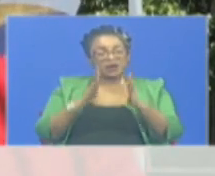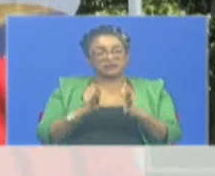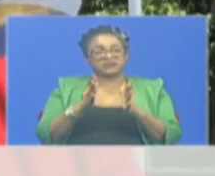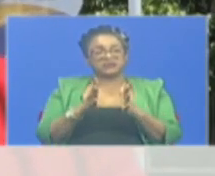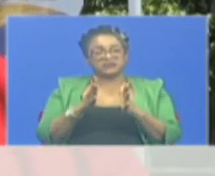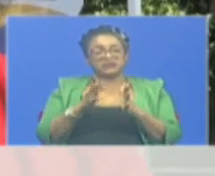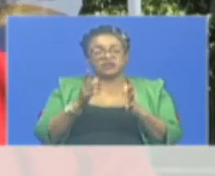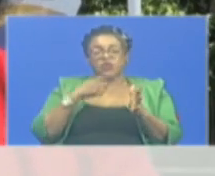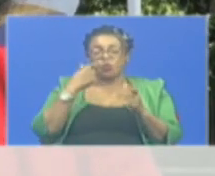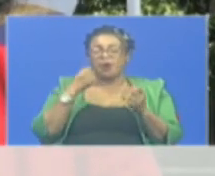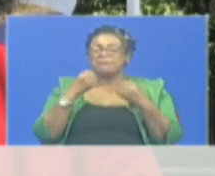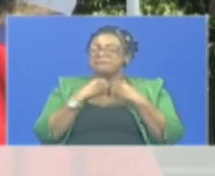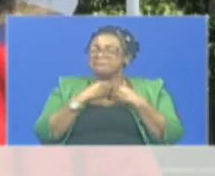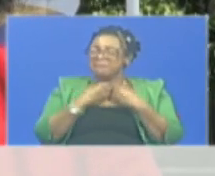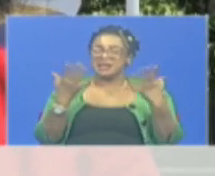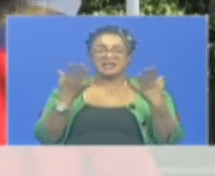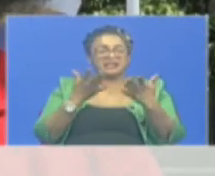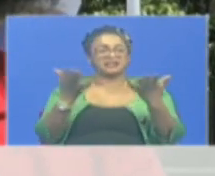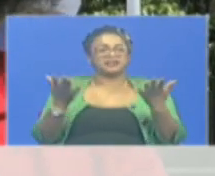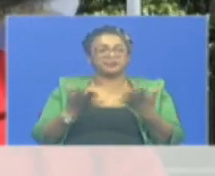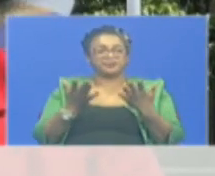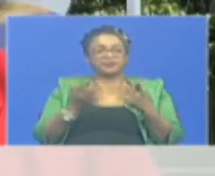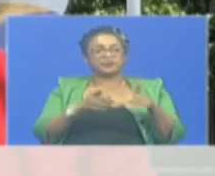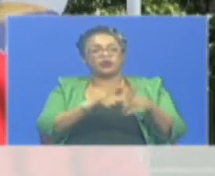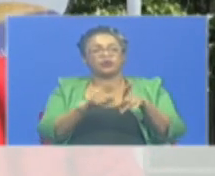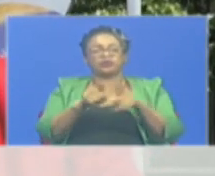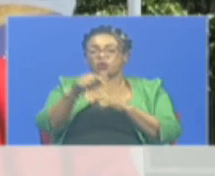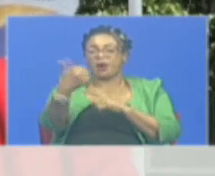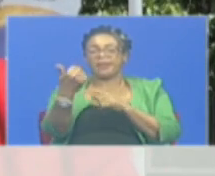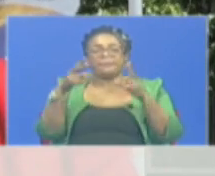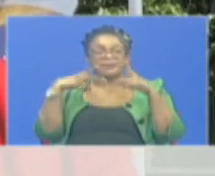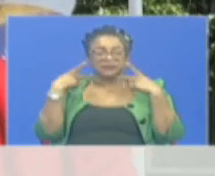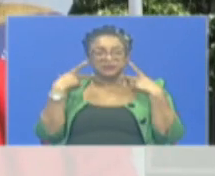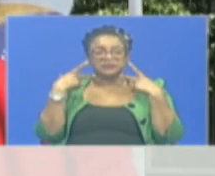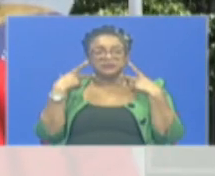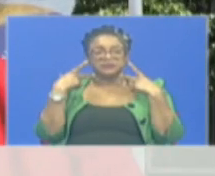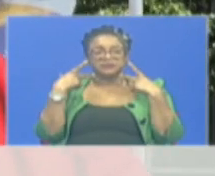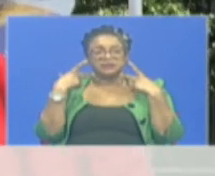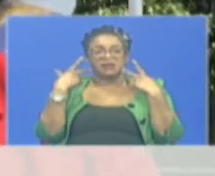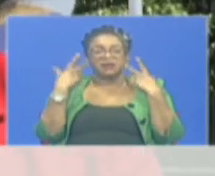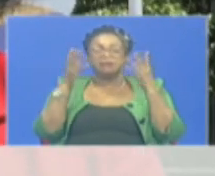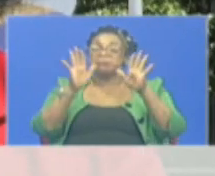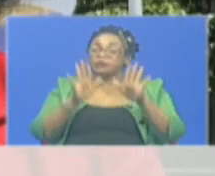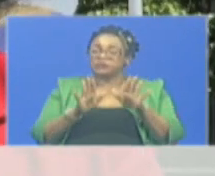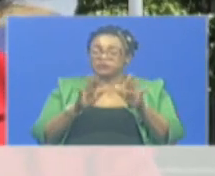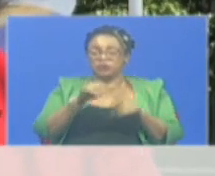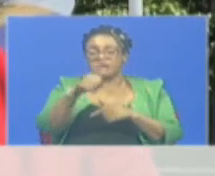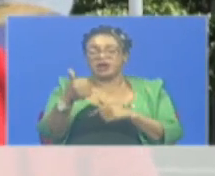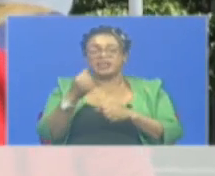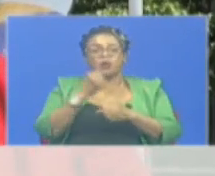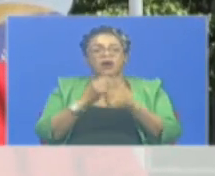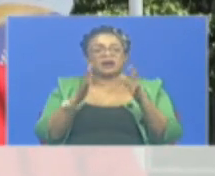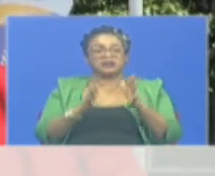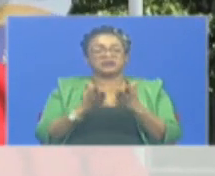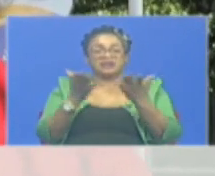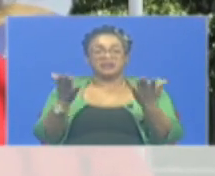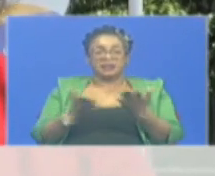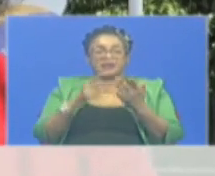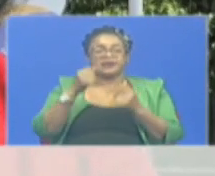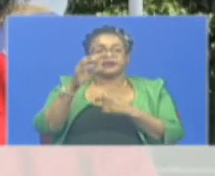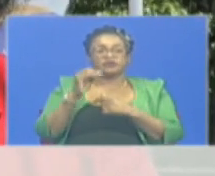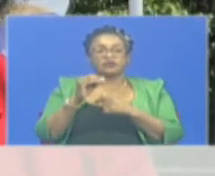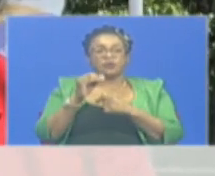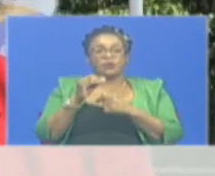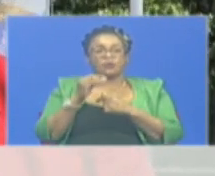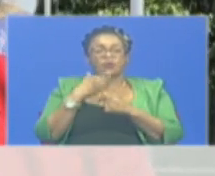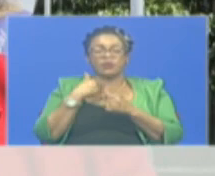who are very many here. And also the other masks are very key to our other workers here. So we want to thank the bank for